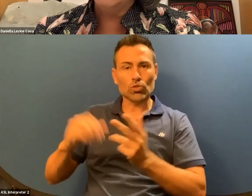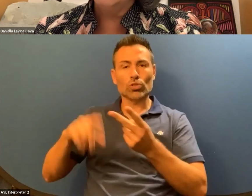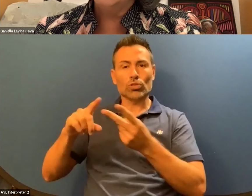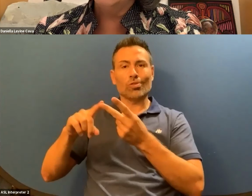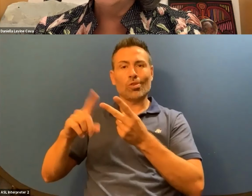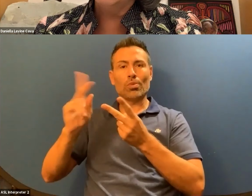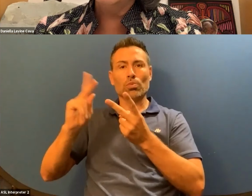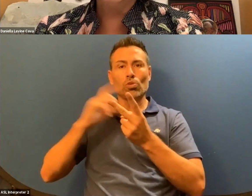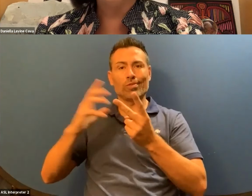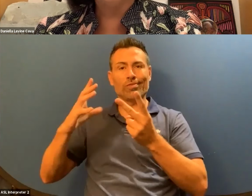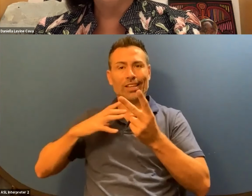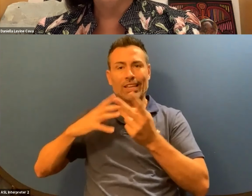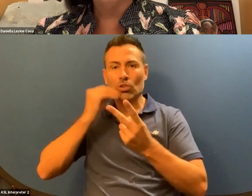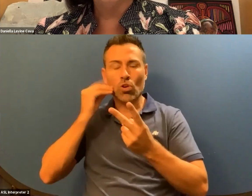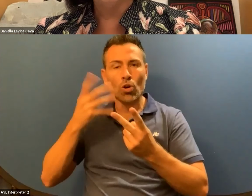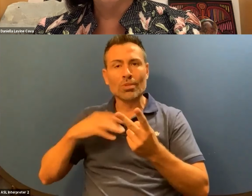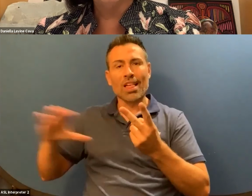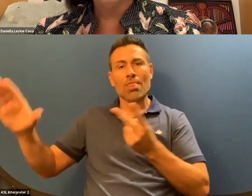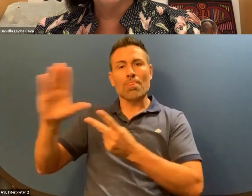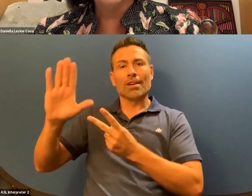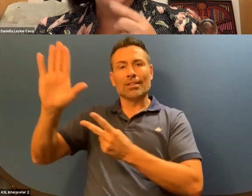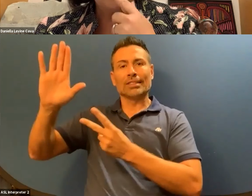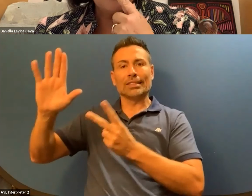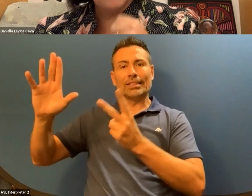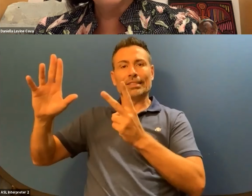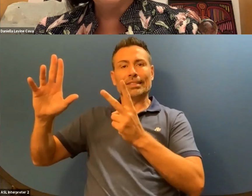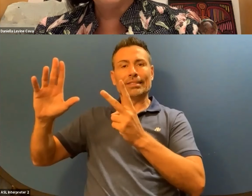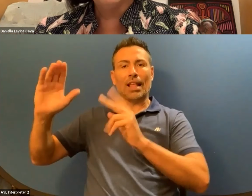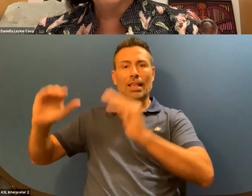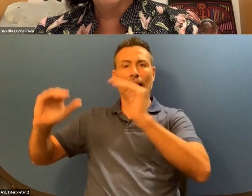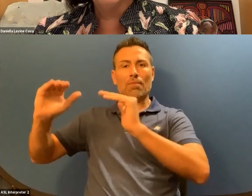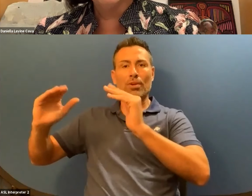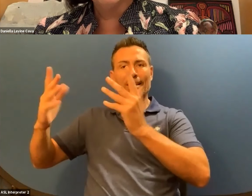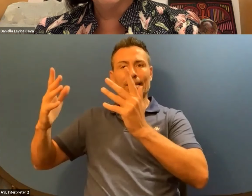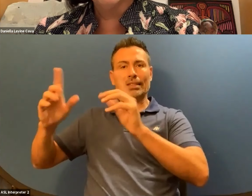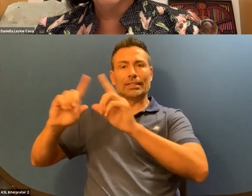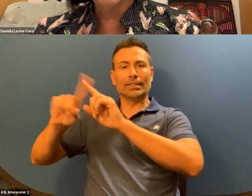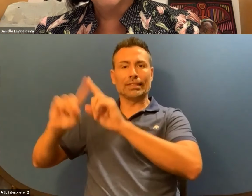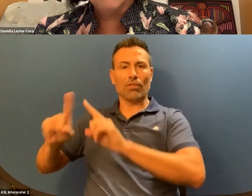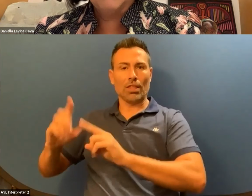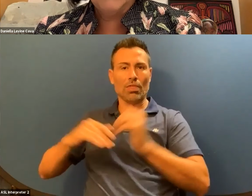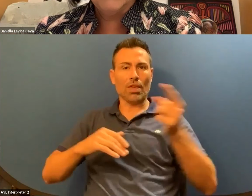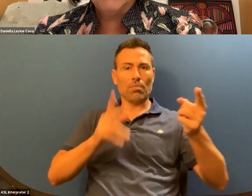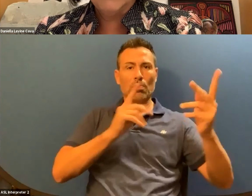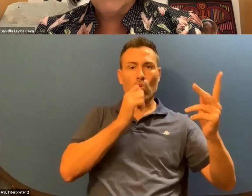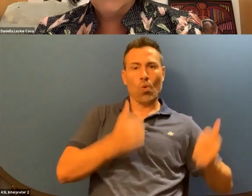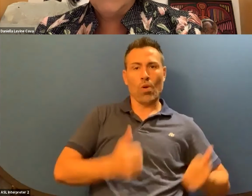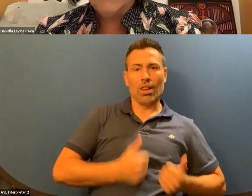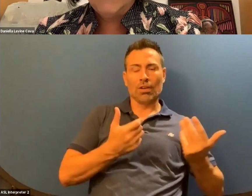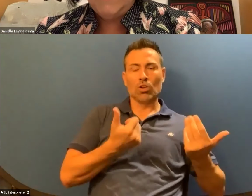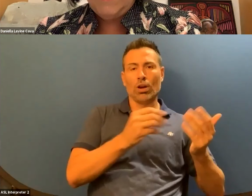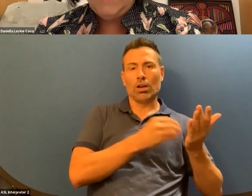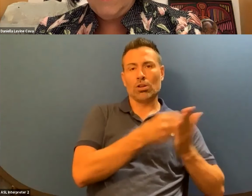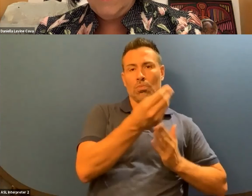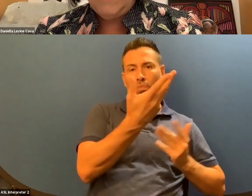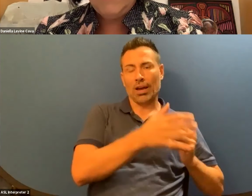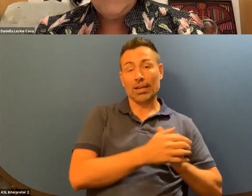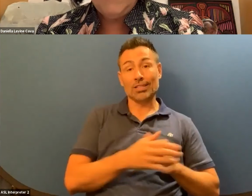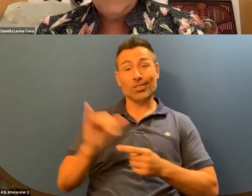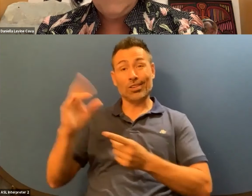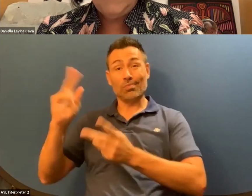assessed in a different way. You know, clearly when somebody comes in from abroad and pay sometimes top dollar or above asking price, it